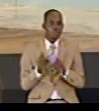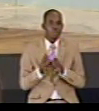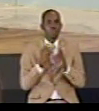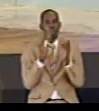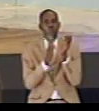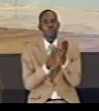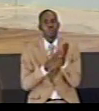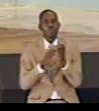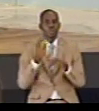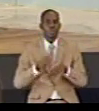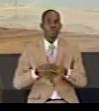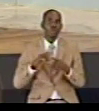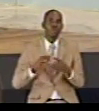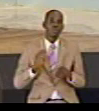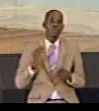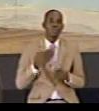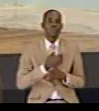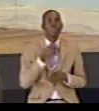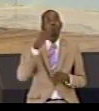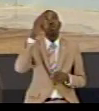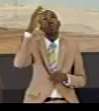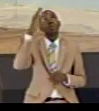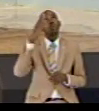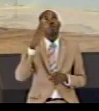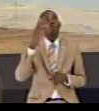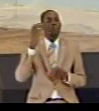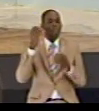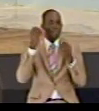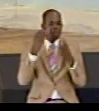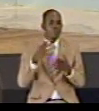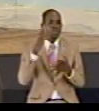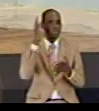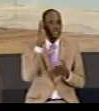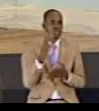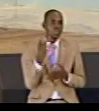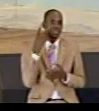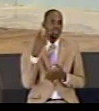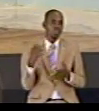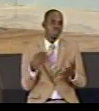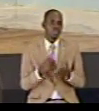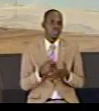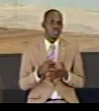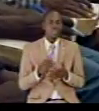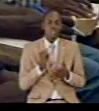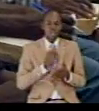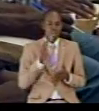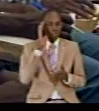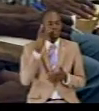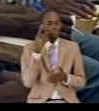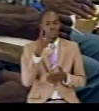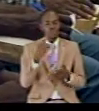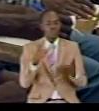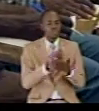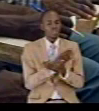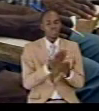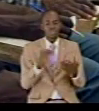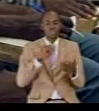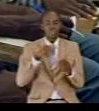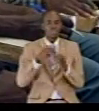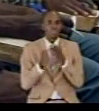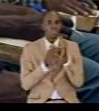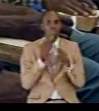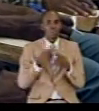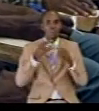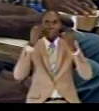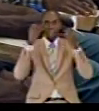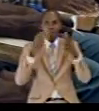God. Many shall see it. I see you singing. Many shall see